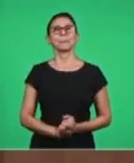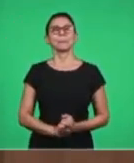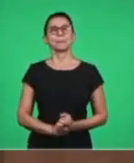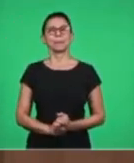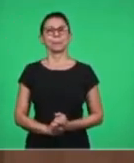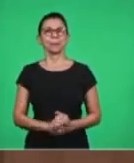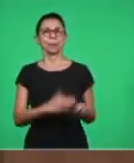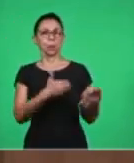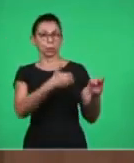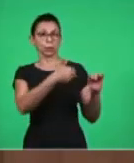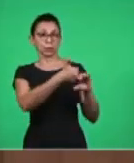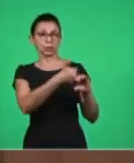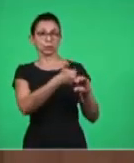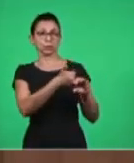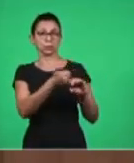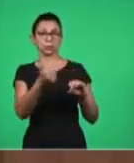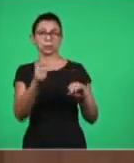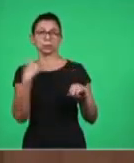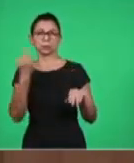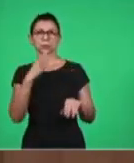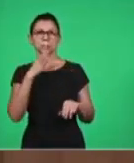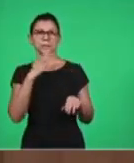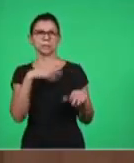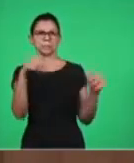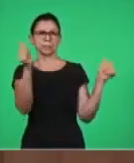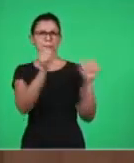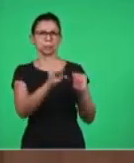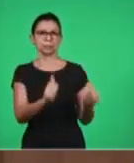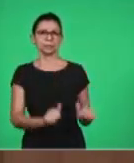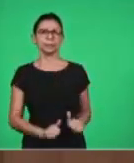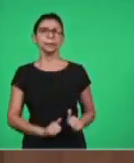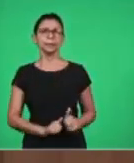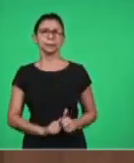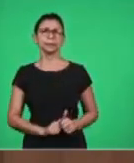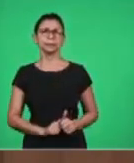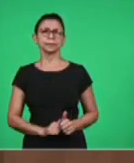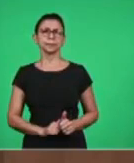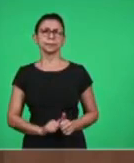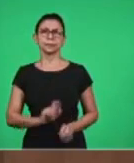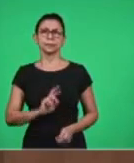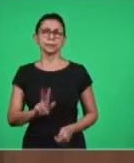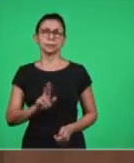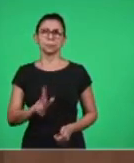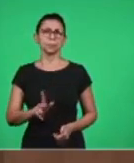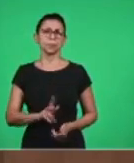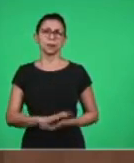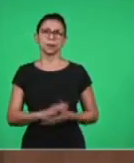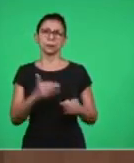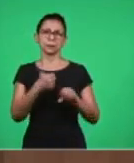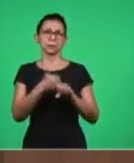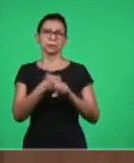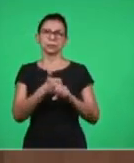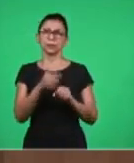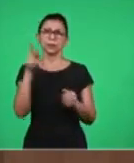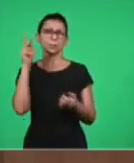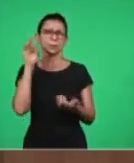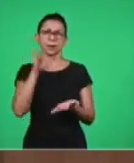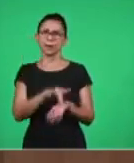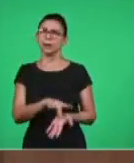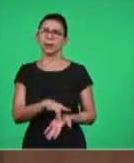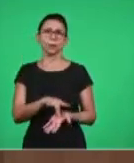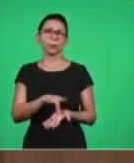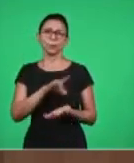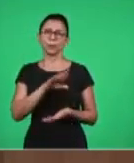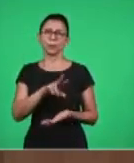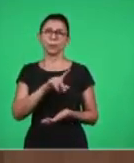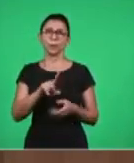They're going to say the Christianity that we knew from about the idolatry that we see out there was not the true Christianity. The